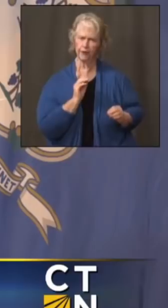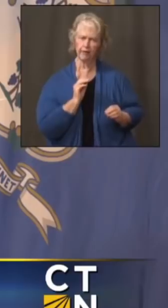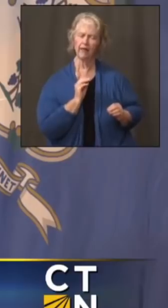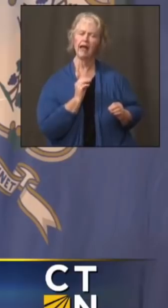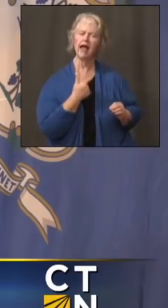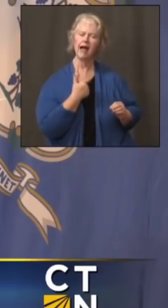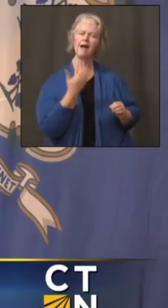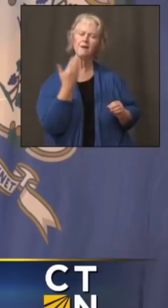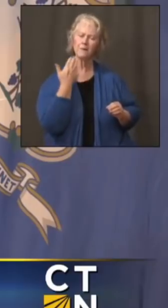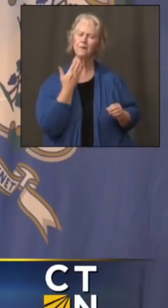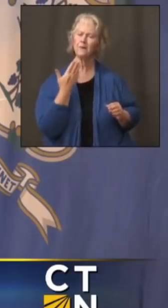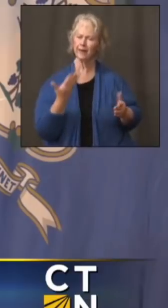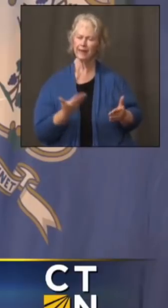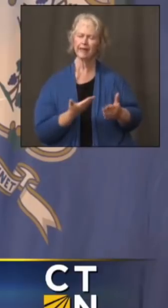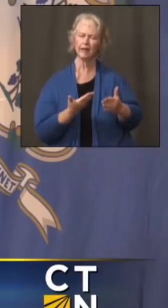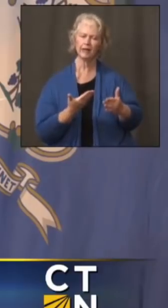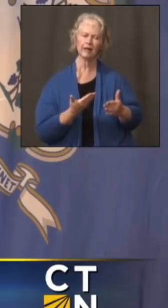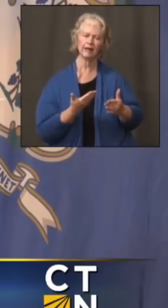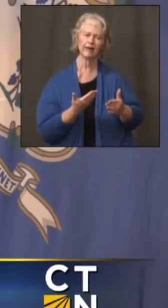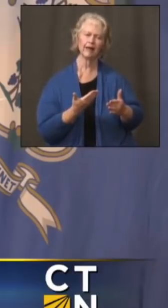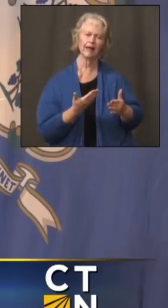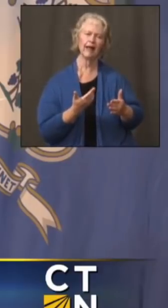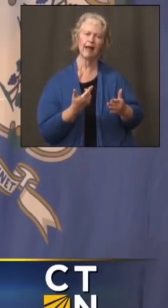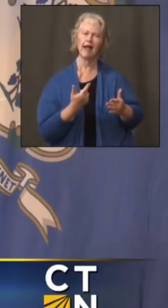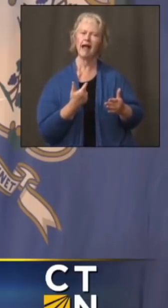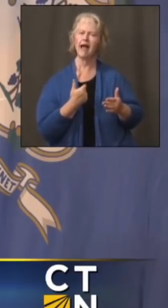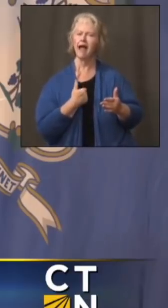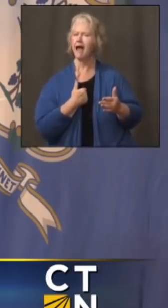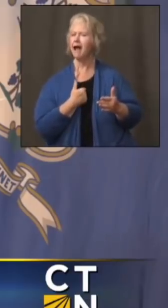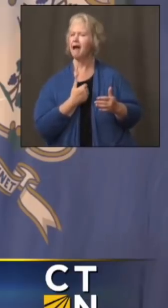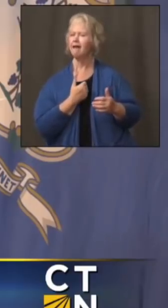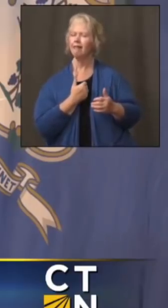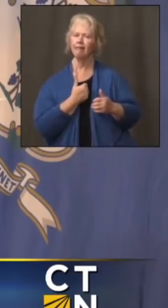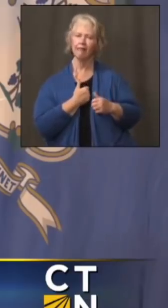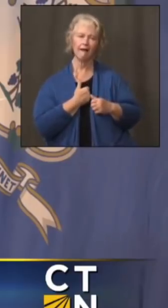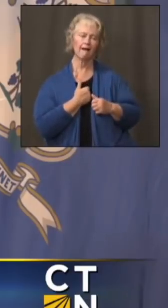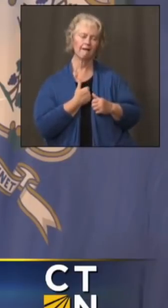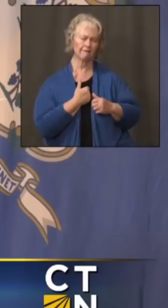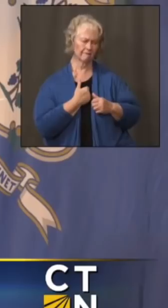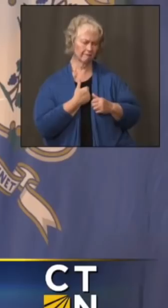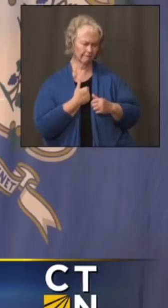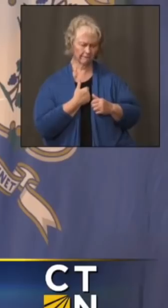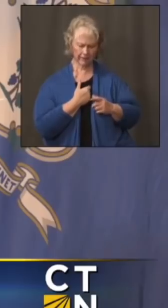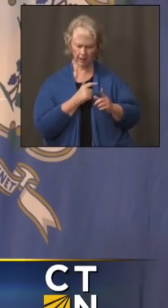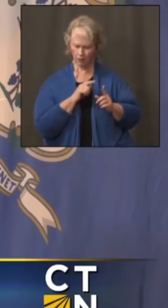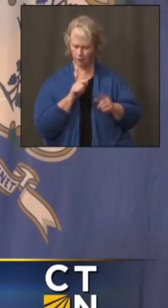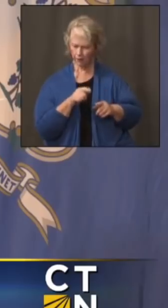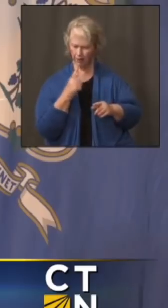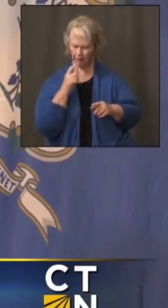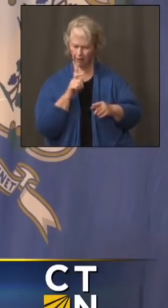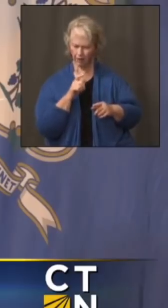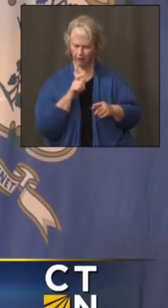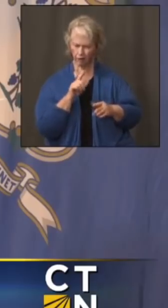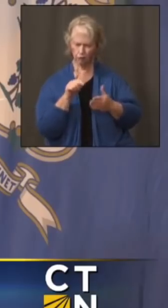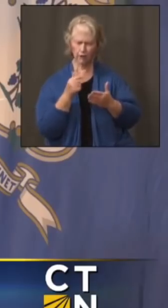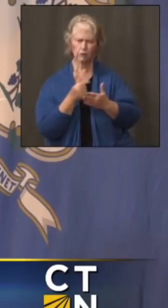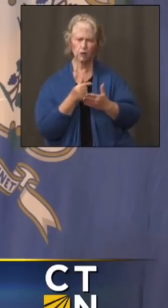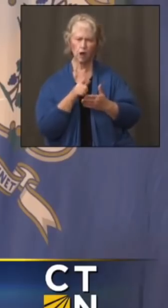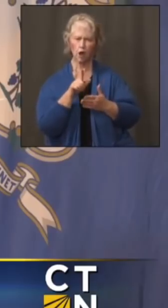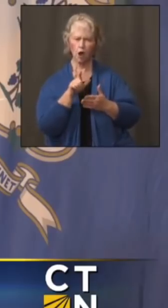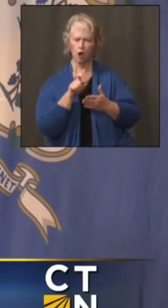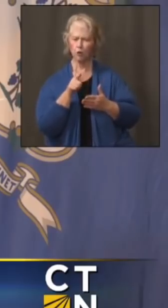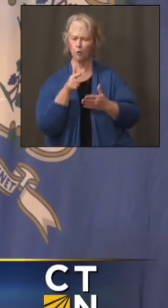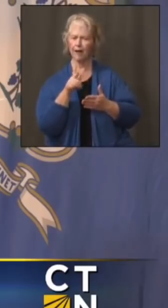that I loved being there for the graduation of, I think it was the 129th class of